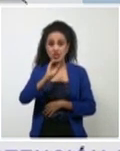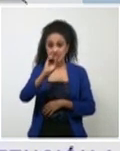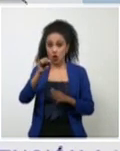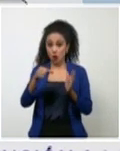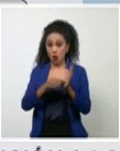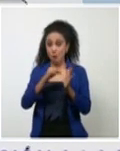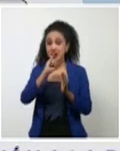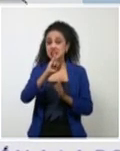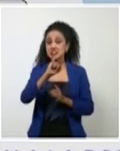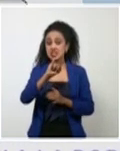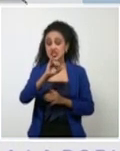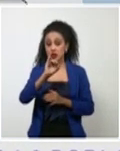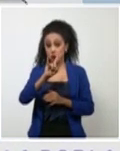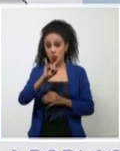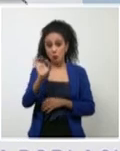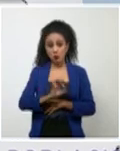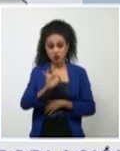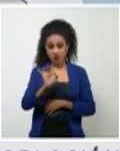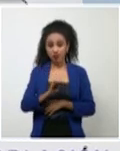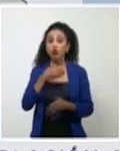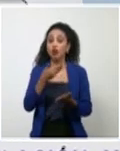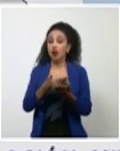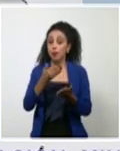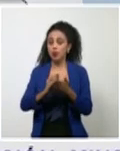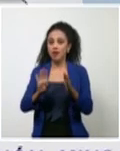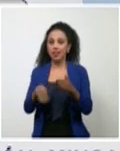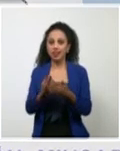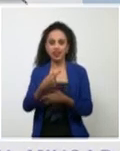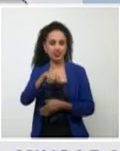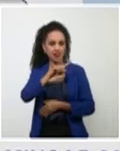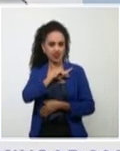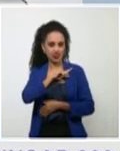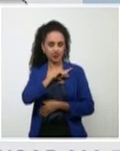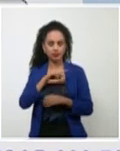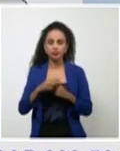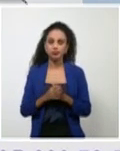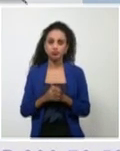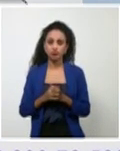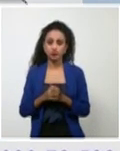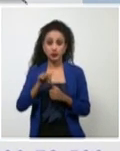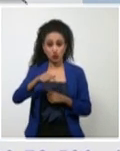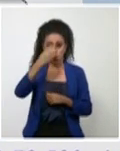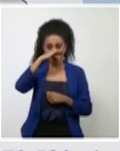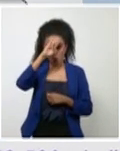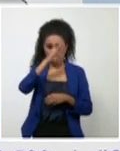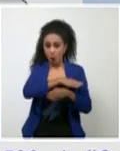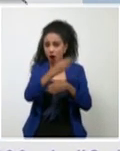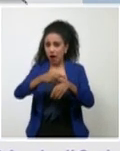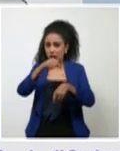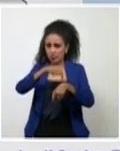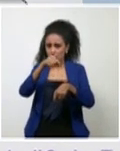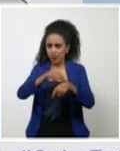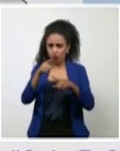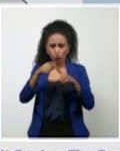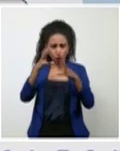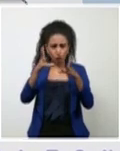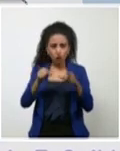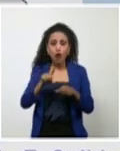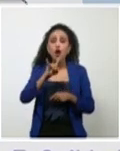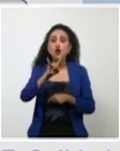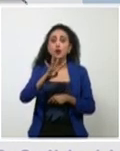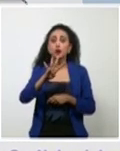0.69% of the samples processed yesterday. In this way,